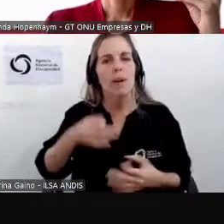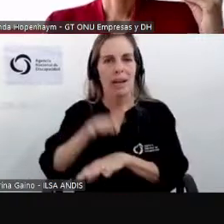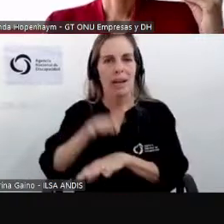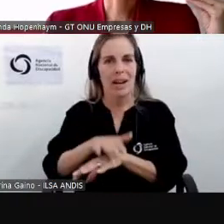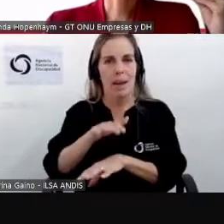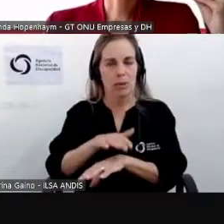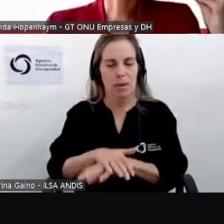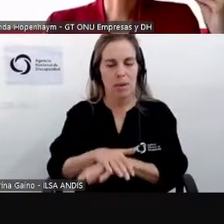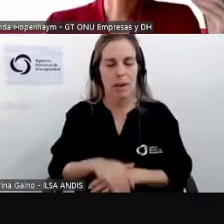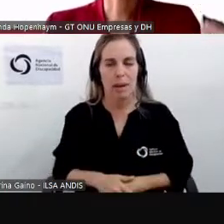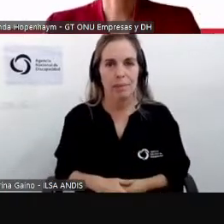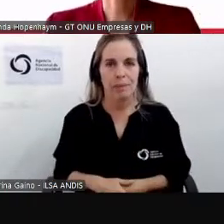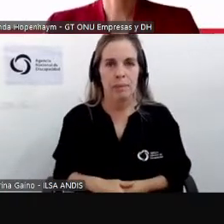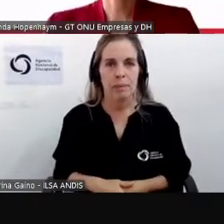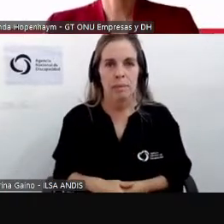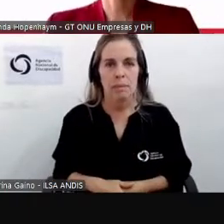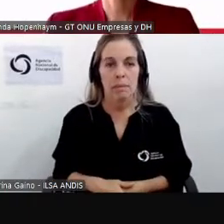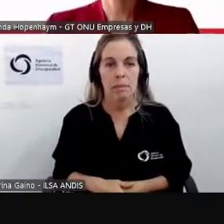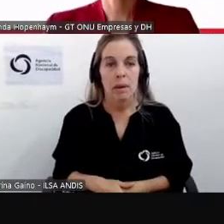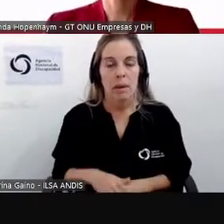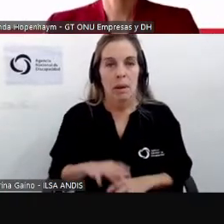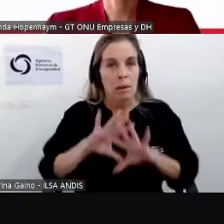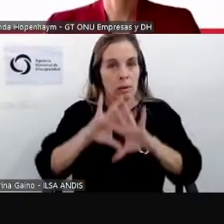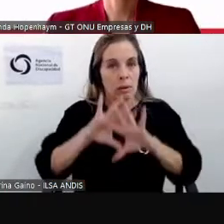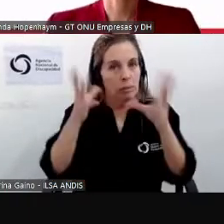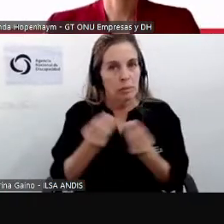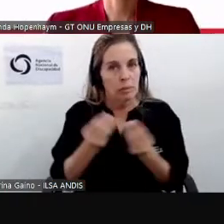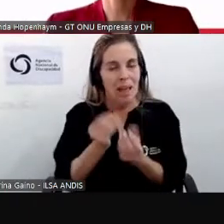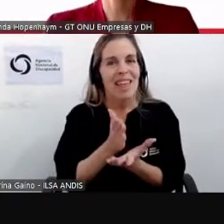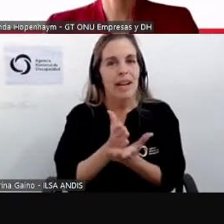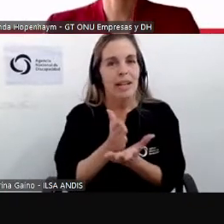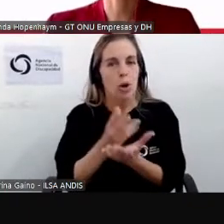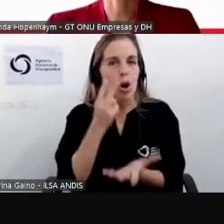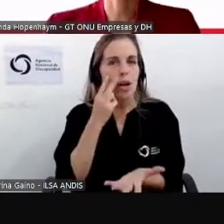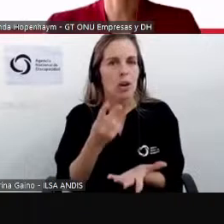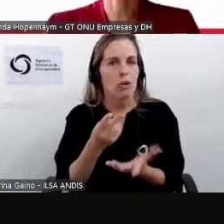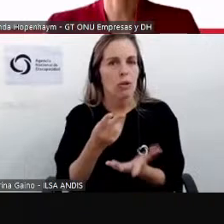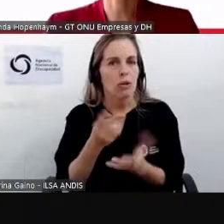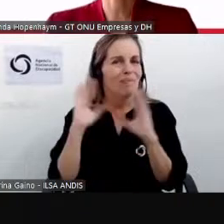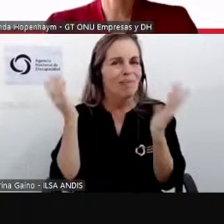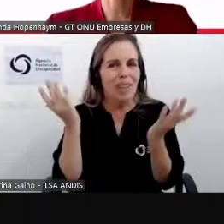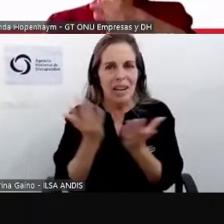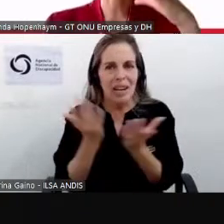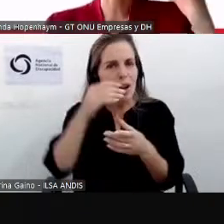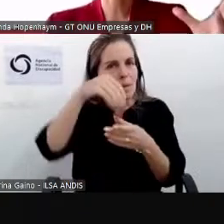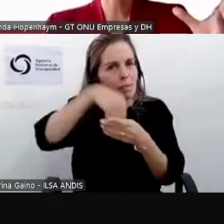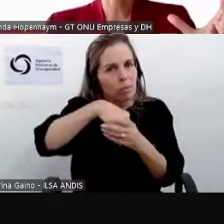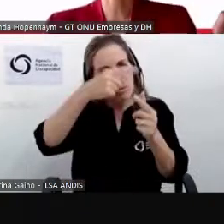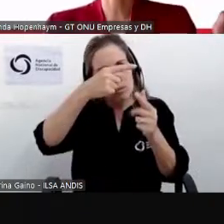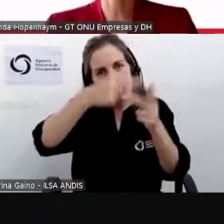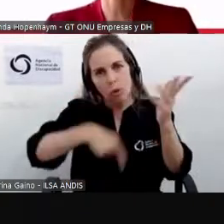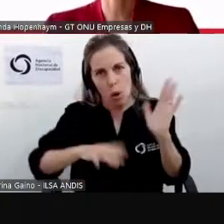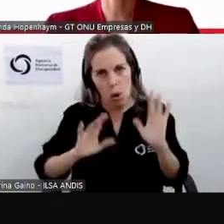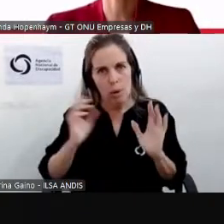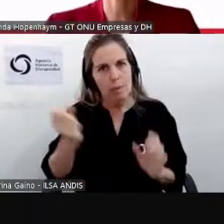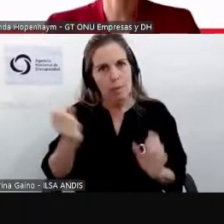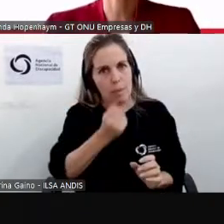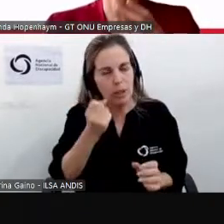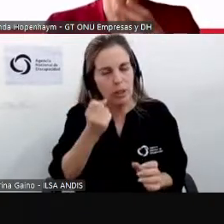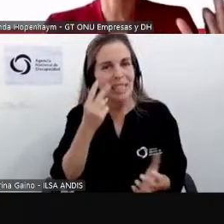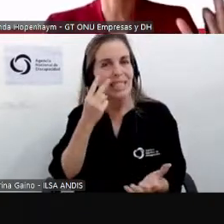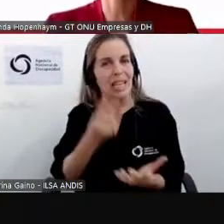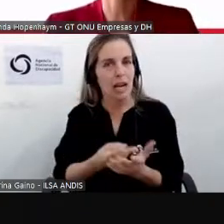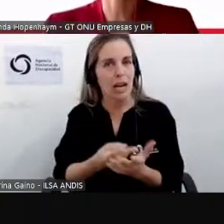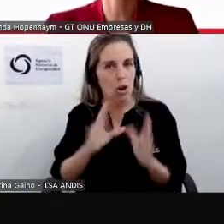what does it mean to implement due diligence? First of all, it refers to the implementation of preliminary studies for impact assessment. And I understand that Professor Toll described what due diligence is not in order to draw distinction.